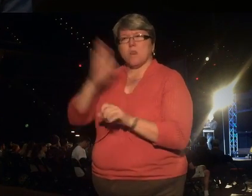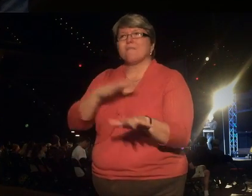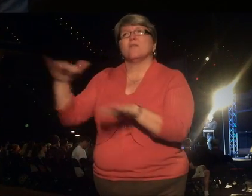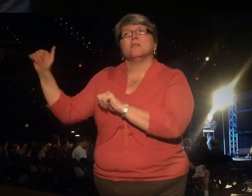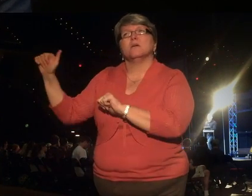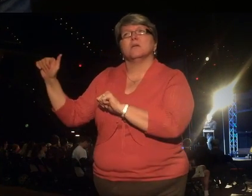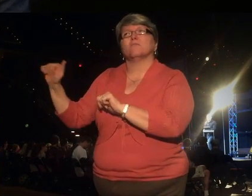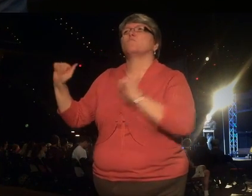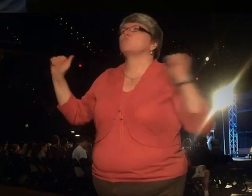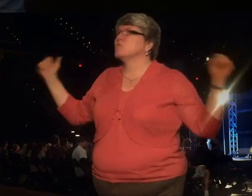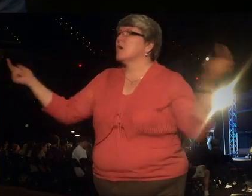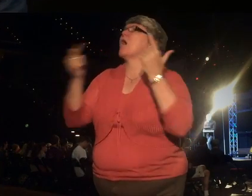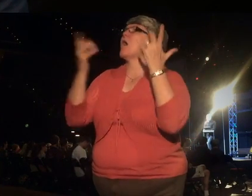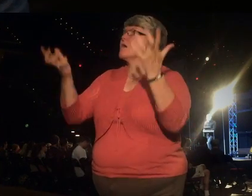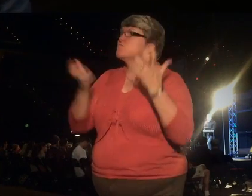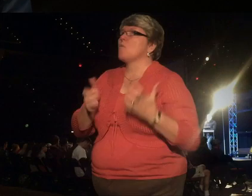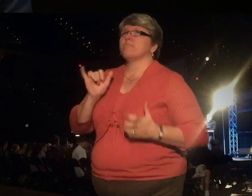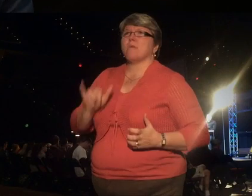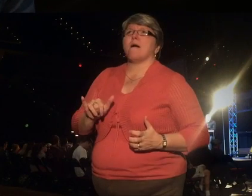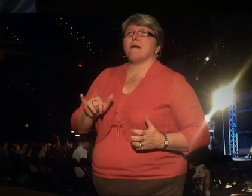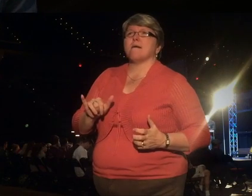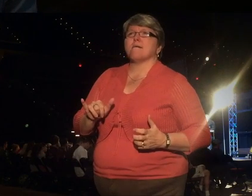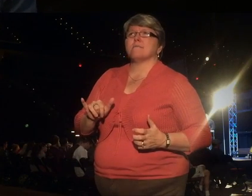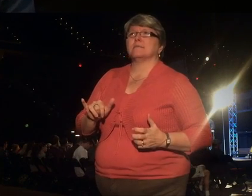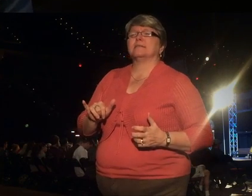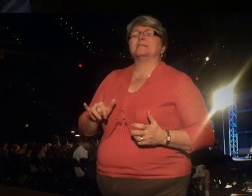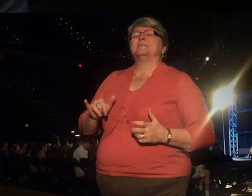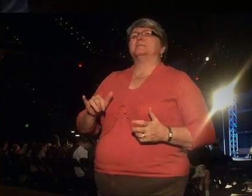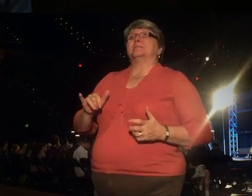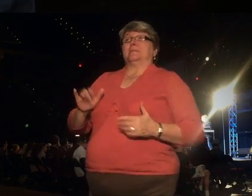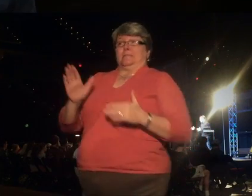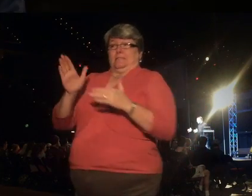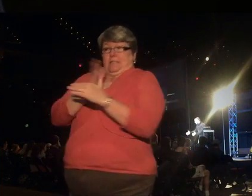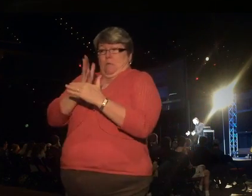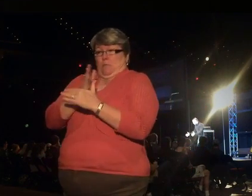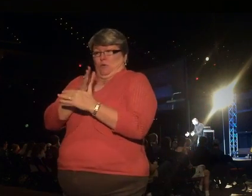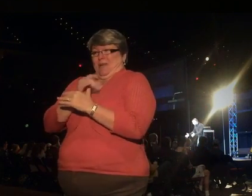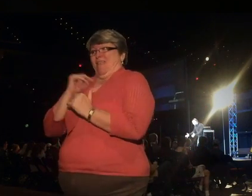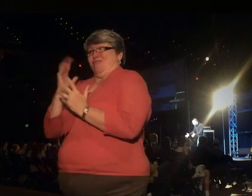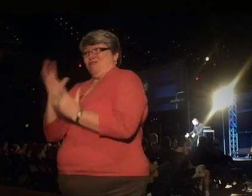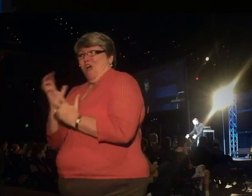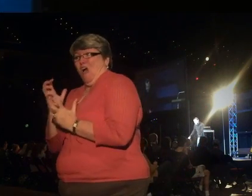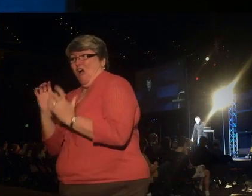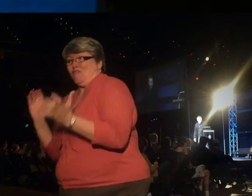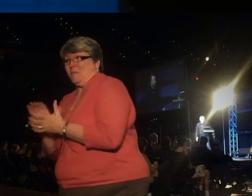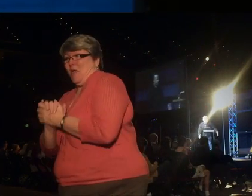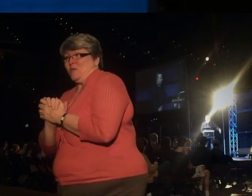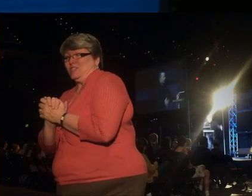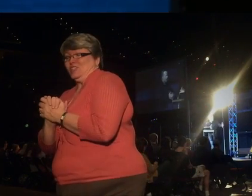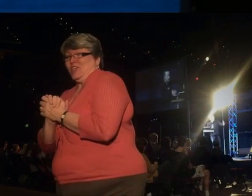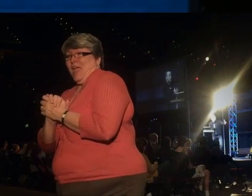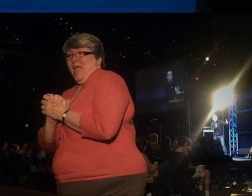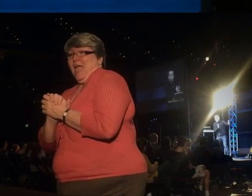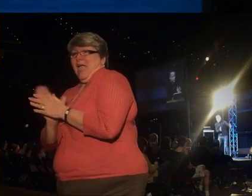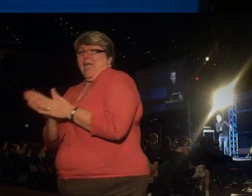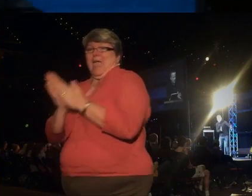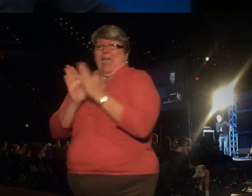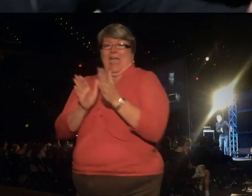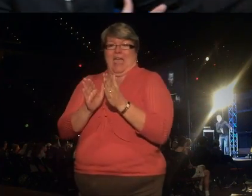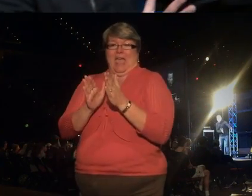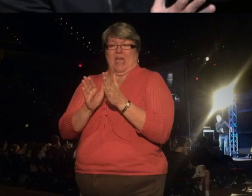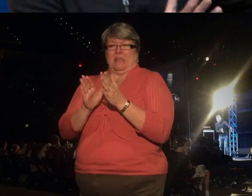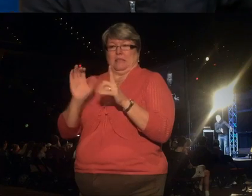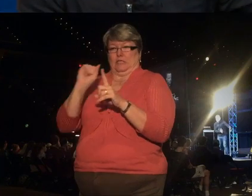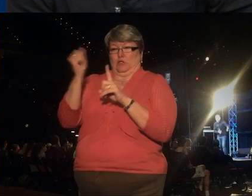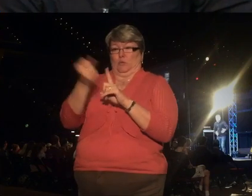that they'll never run out. We all want that, right? And somewhere between the longing for marriage and